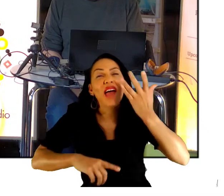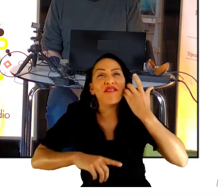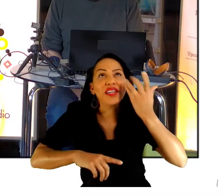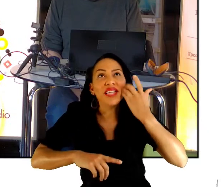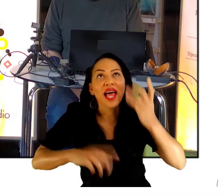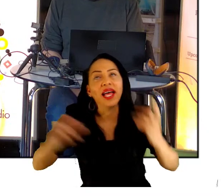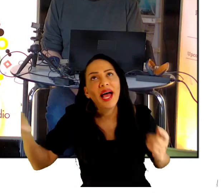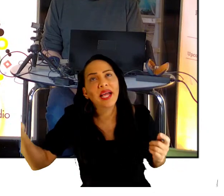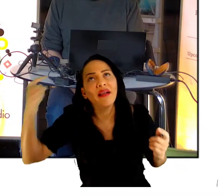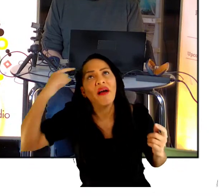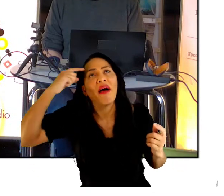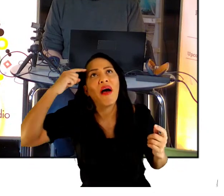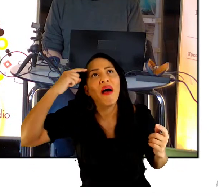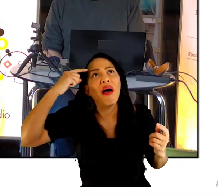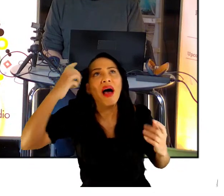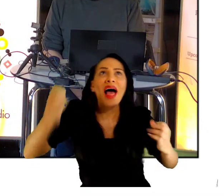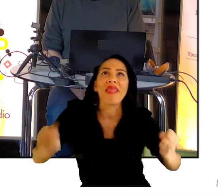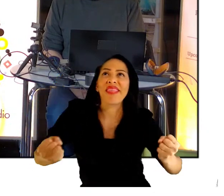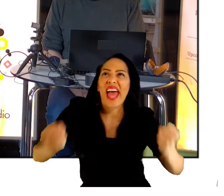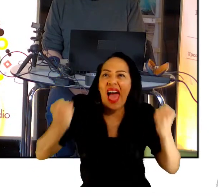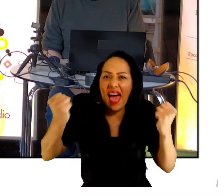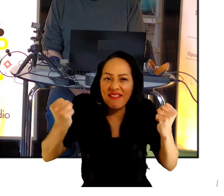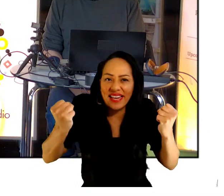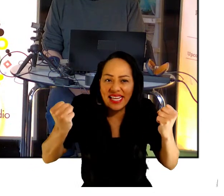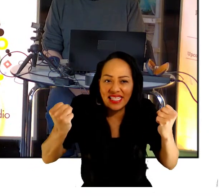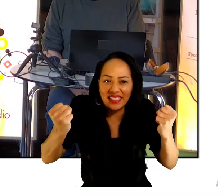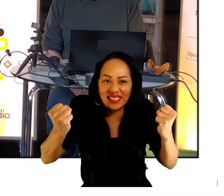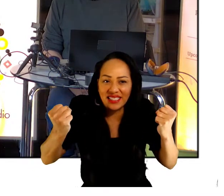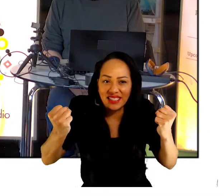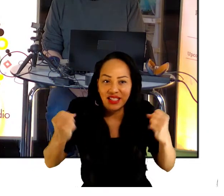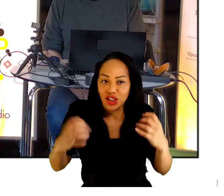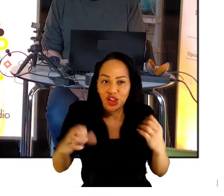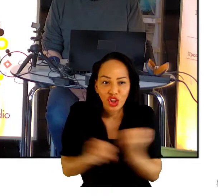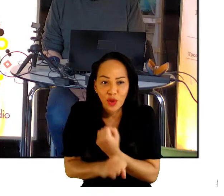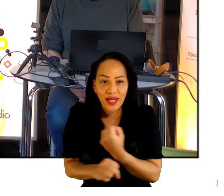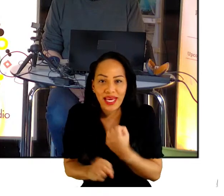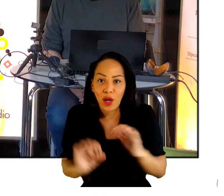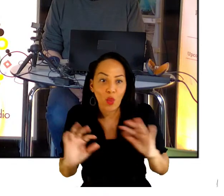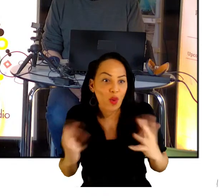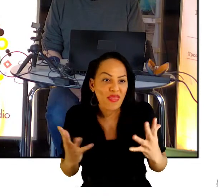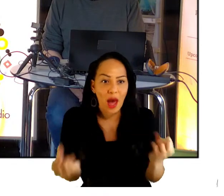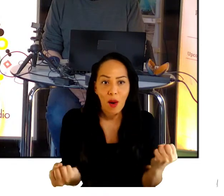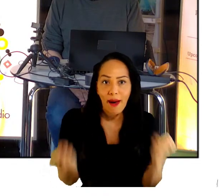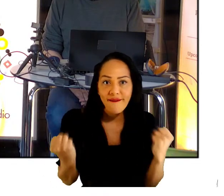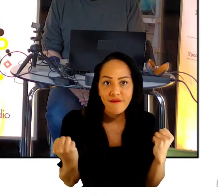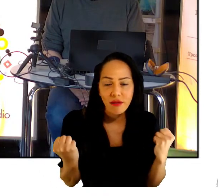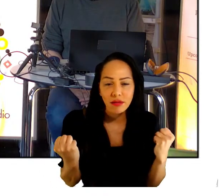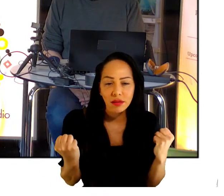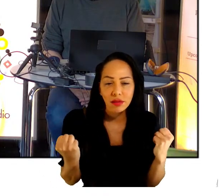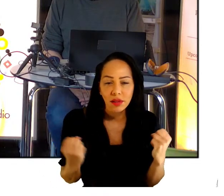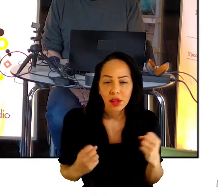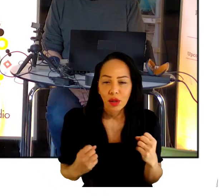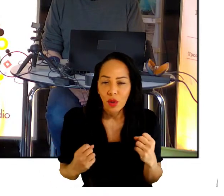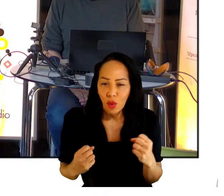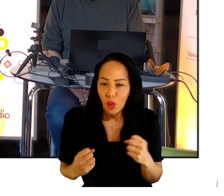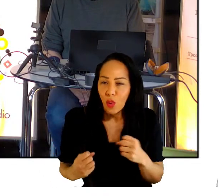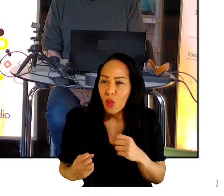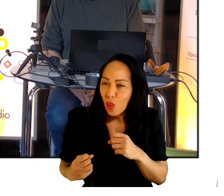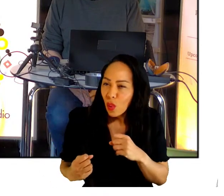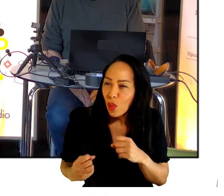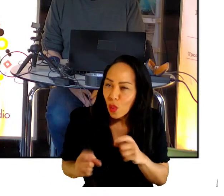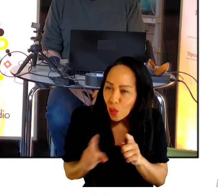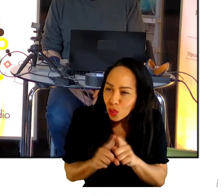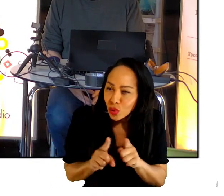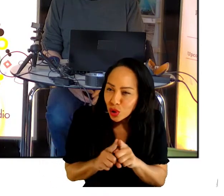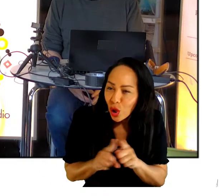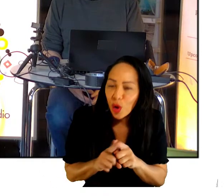behind it is something we really like to talk about. And we love also to investigate why you make the choices in life